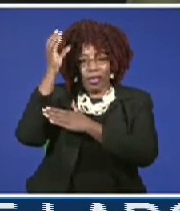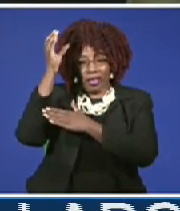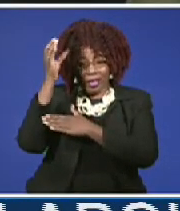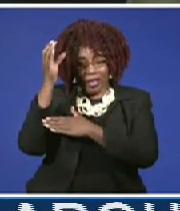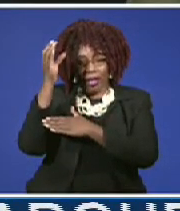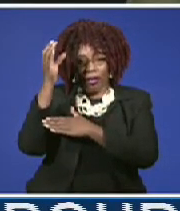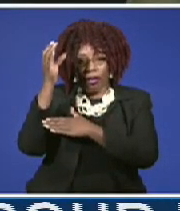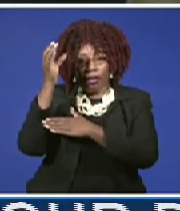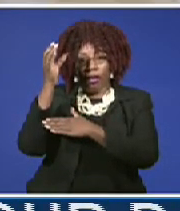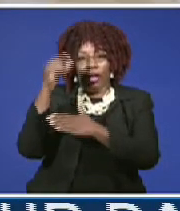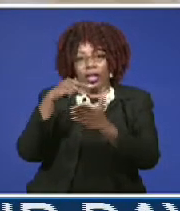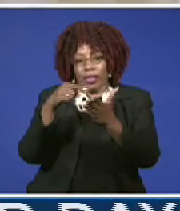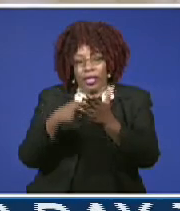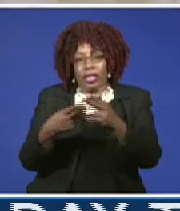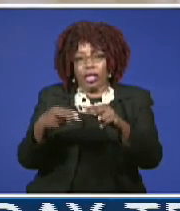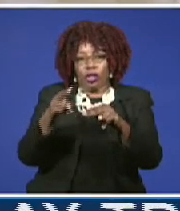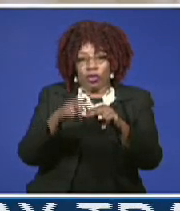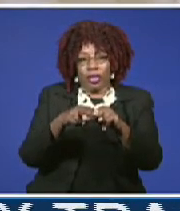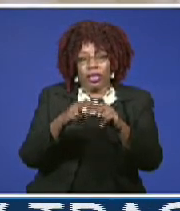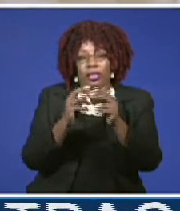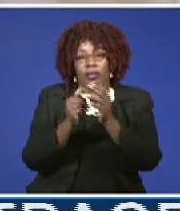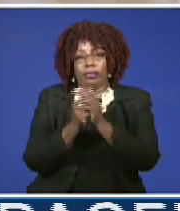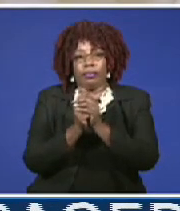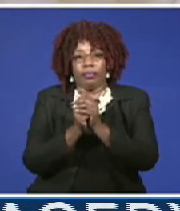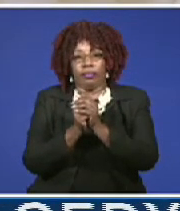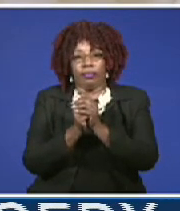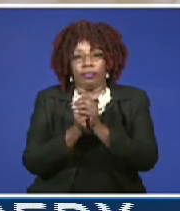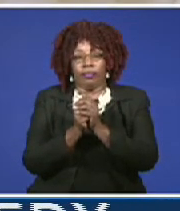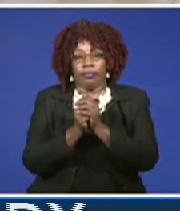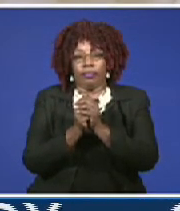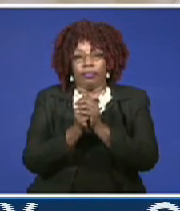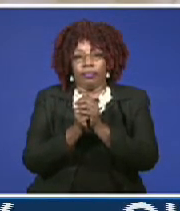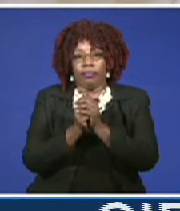the increase to 12%. Cleopatra Murphy, CNS Network News.